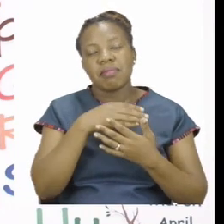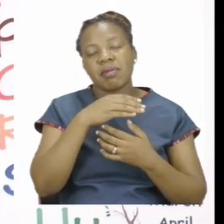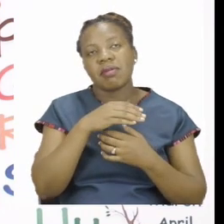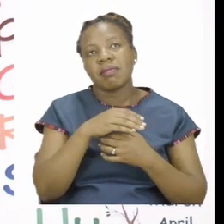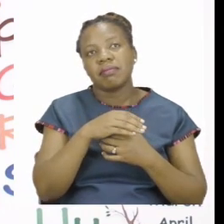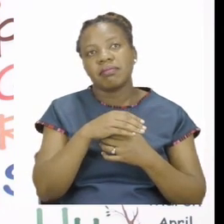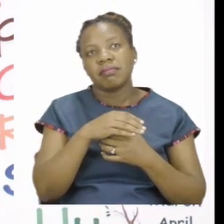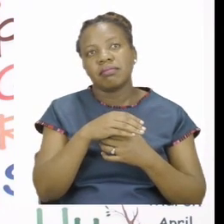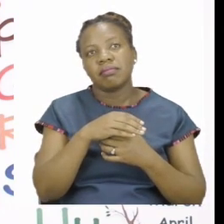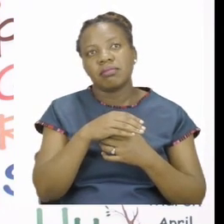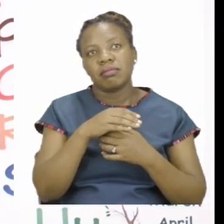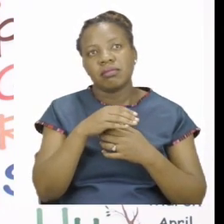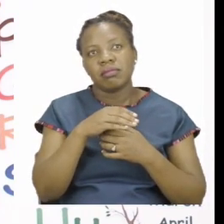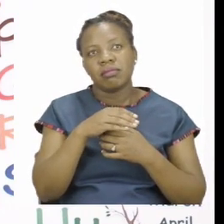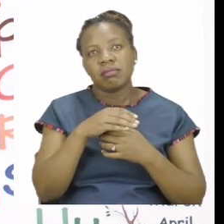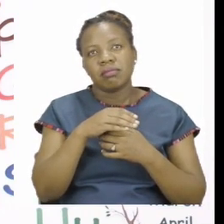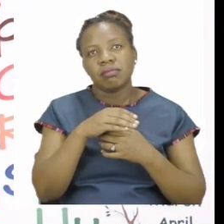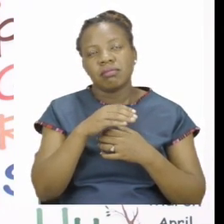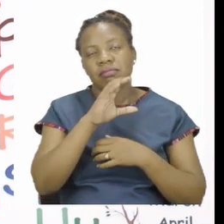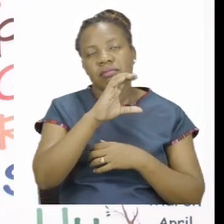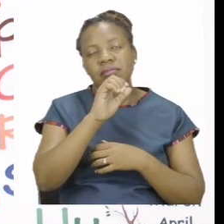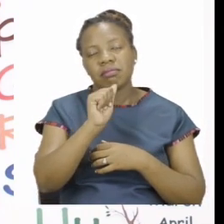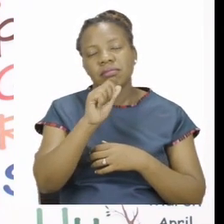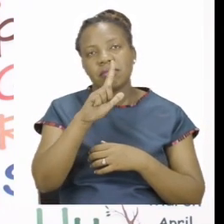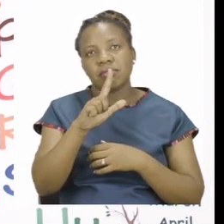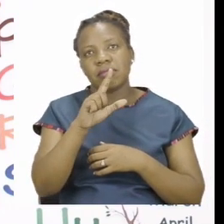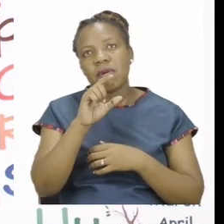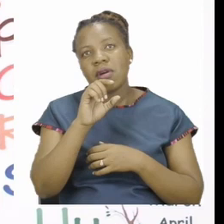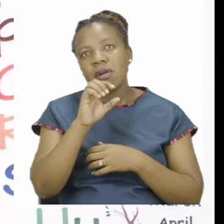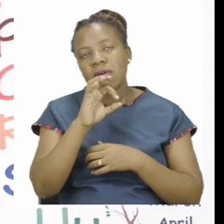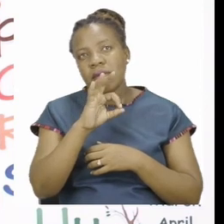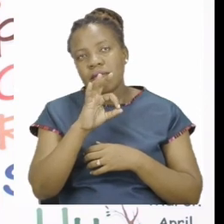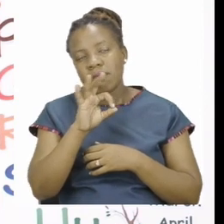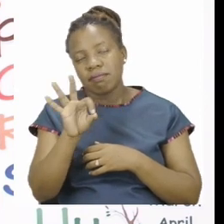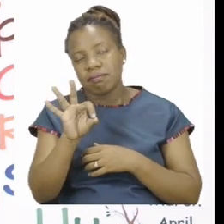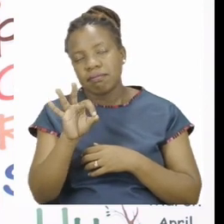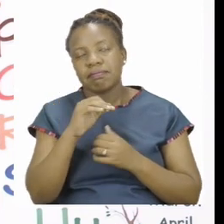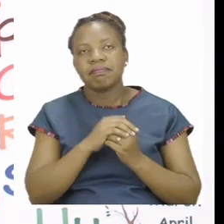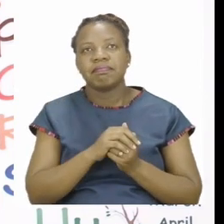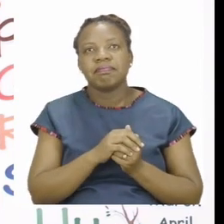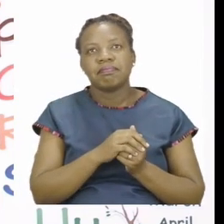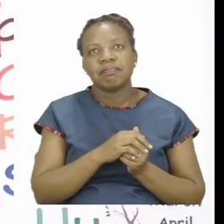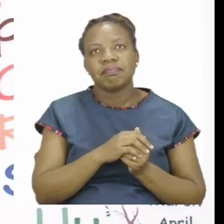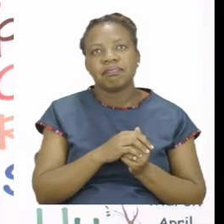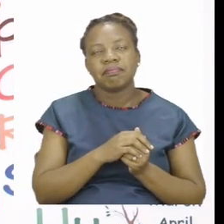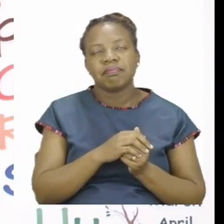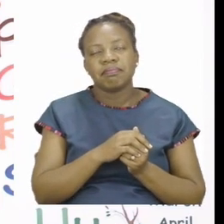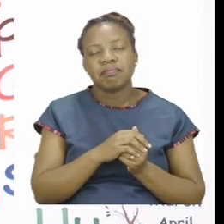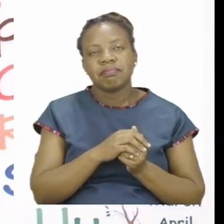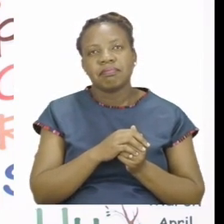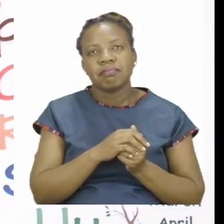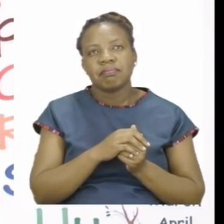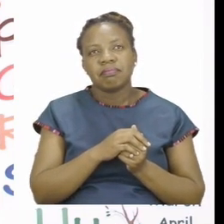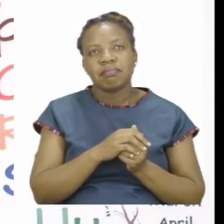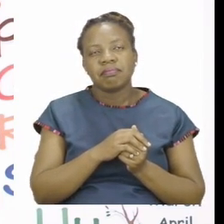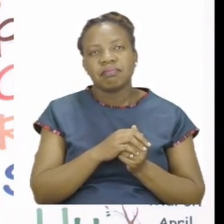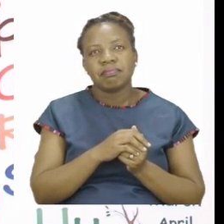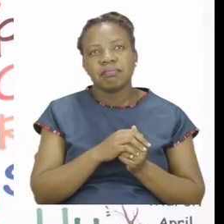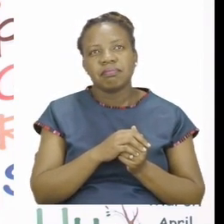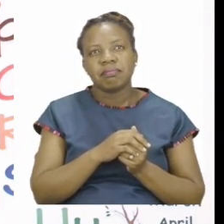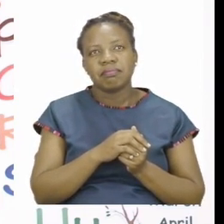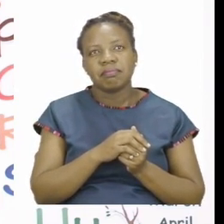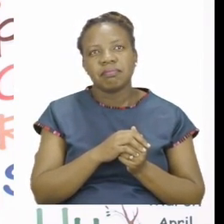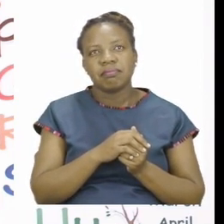B, that. Don't forget your capital letters and your full stops. For number 3, they want you to use